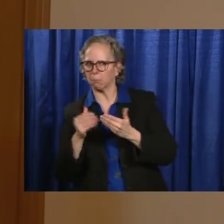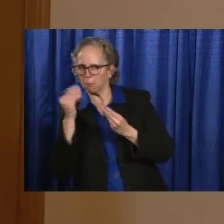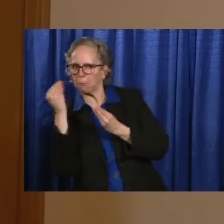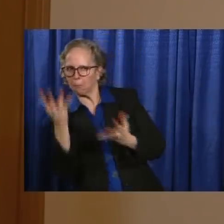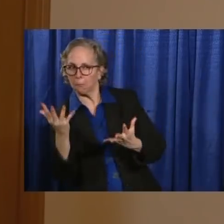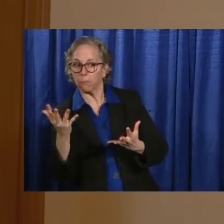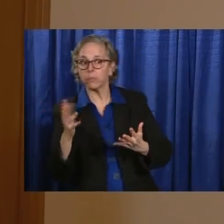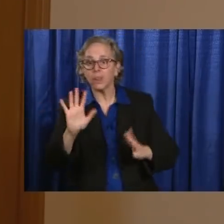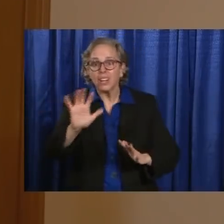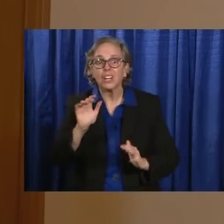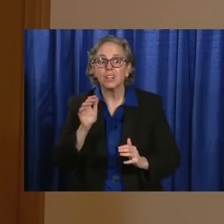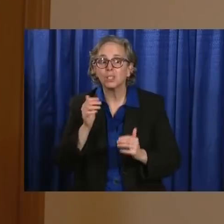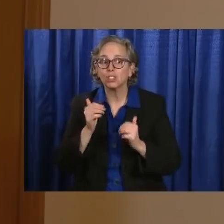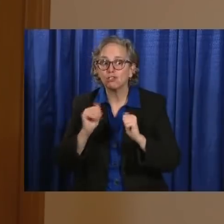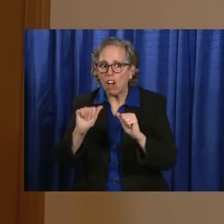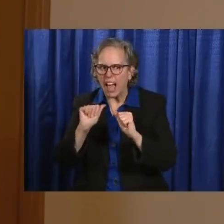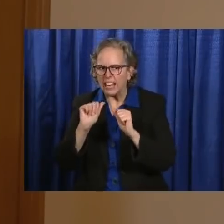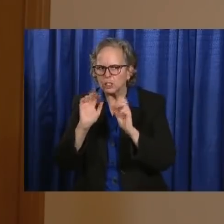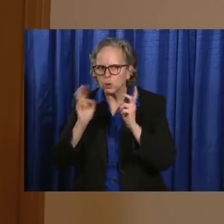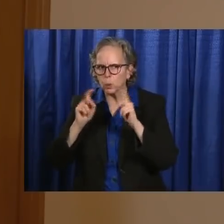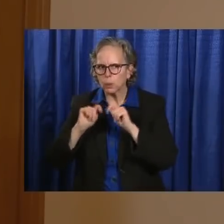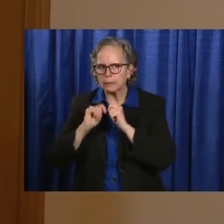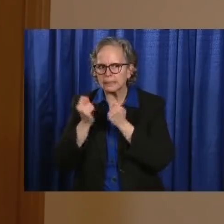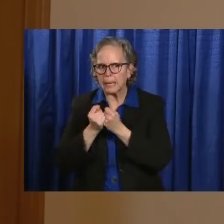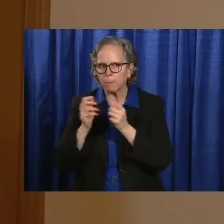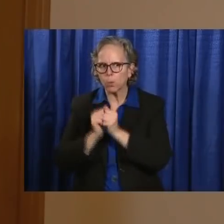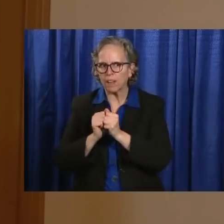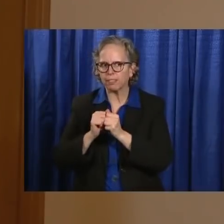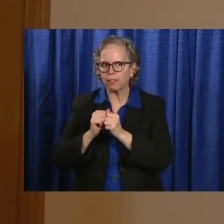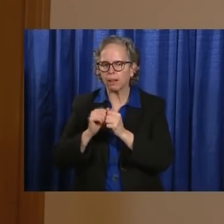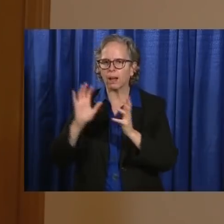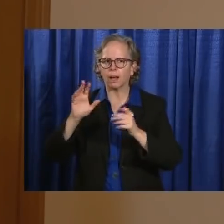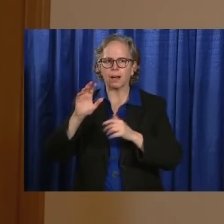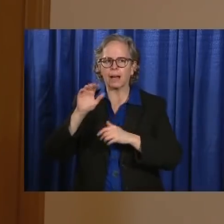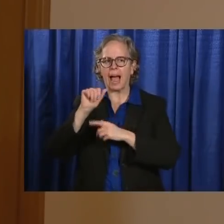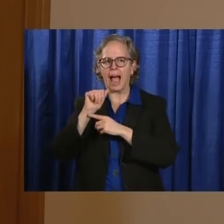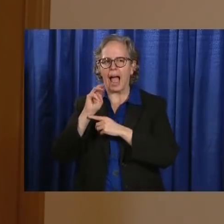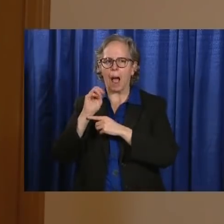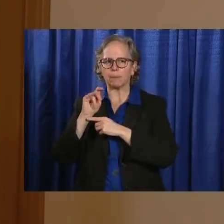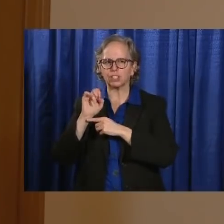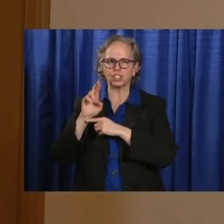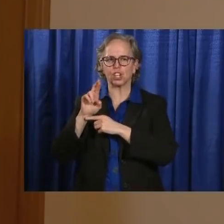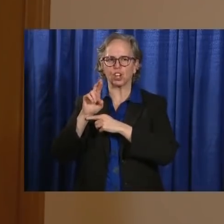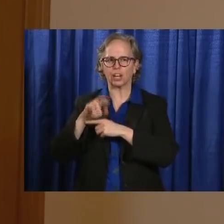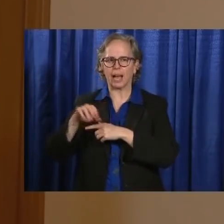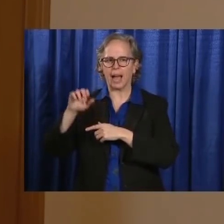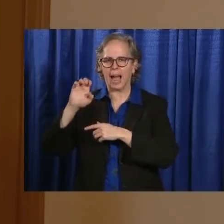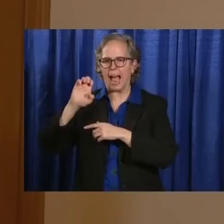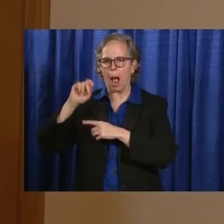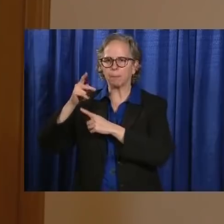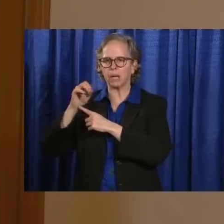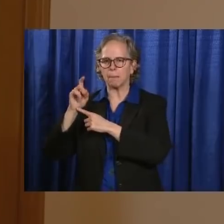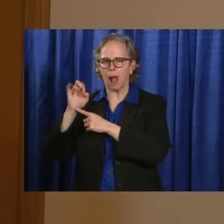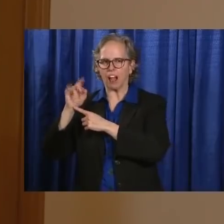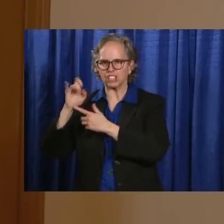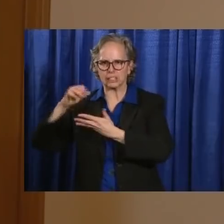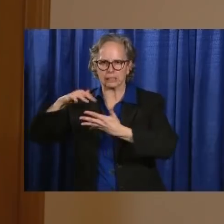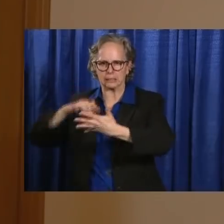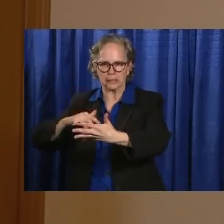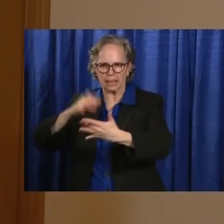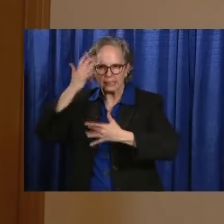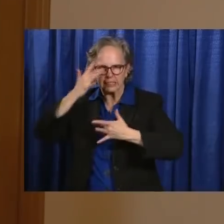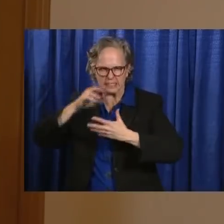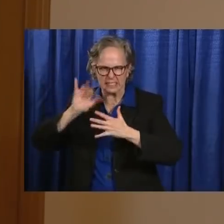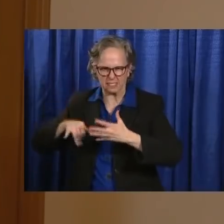team of amateur epidemiologists alongside some technology. The thing that we need in